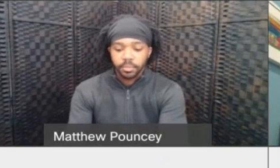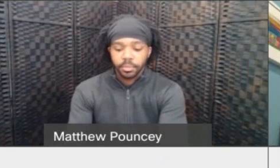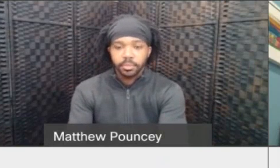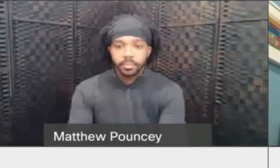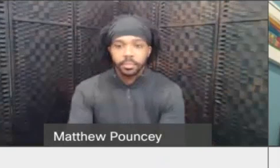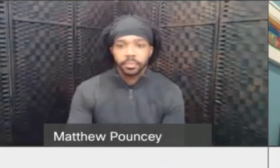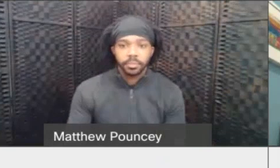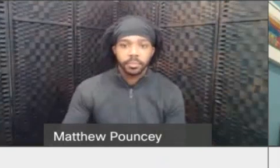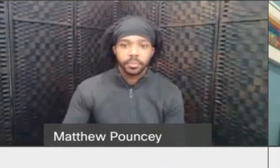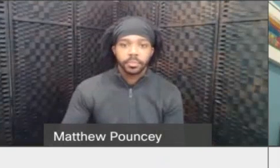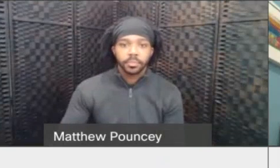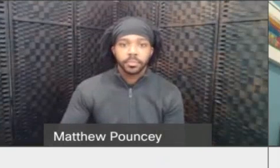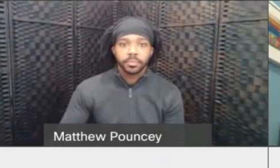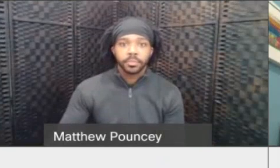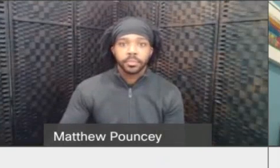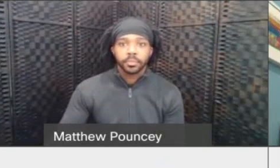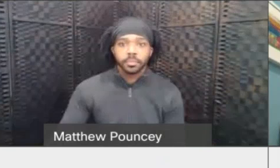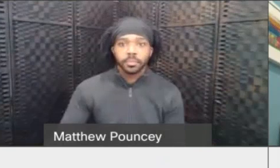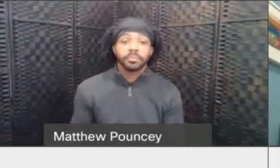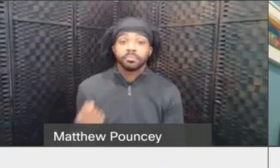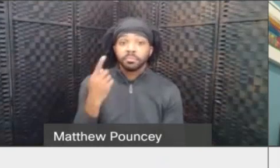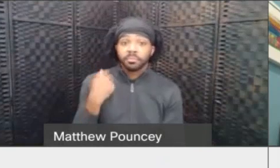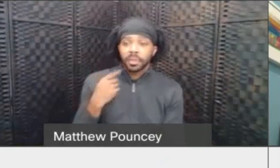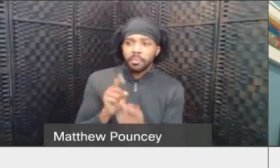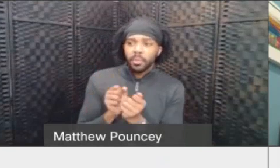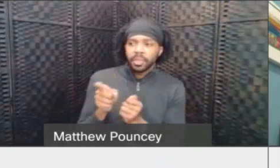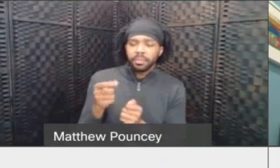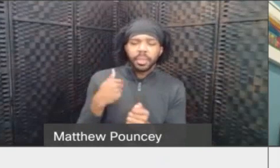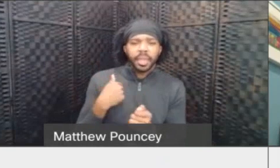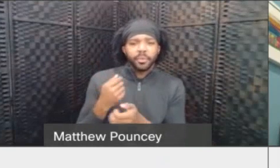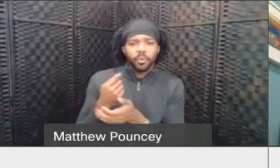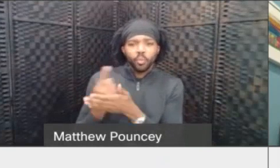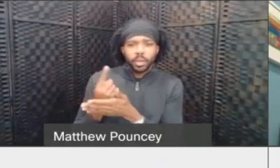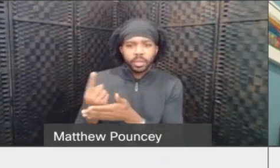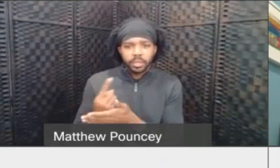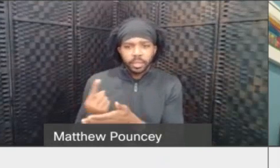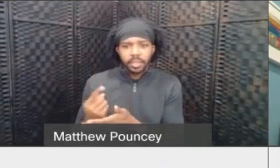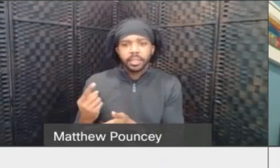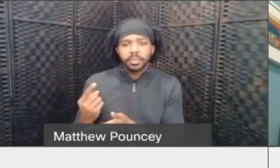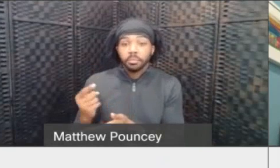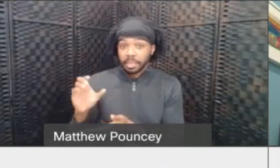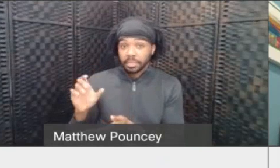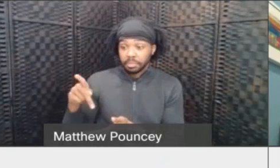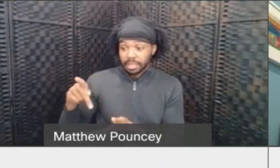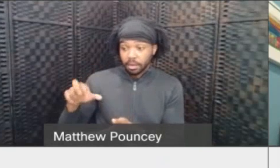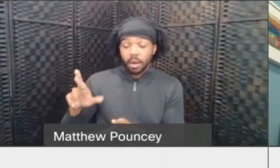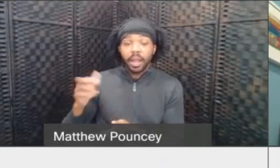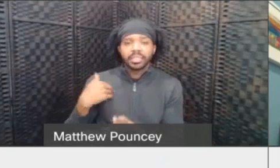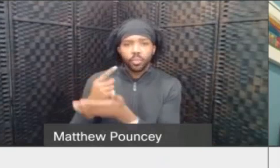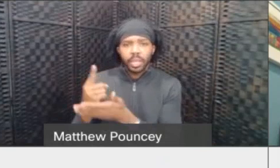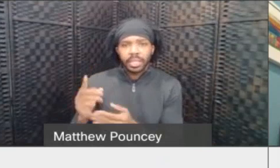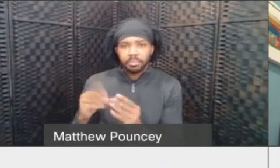a weekly meeting where they review updated policies and regulations to make sure that they